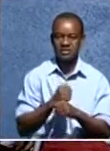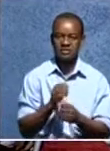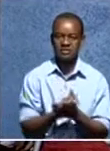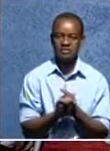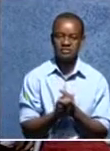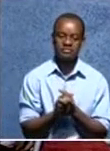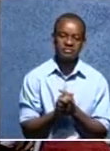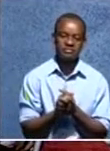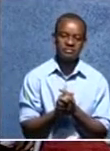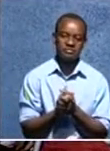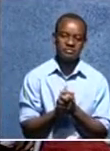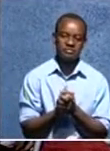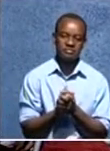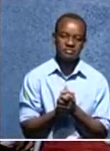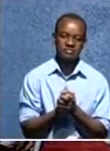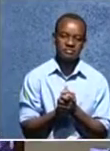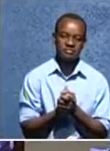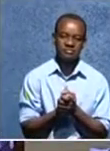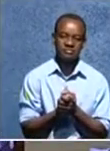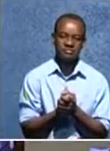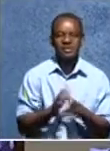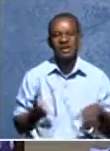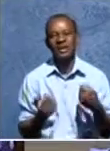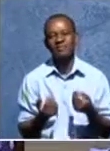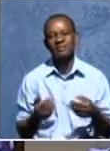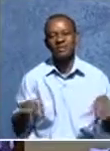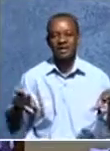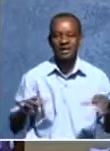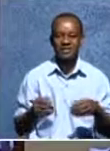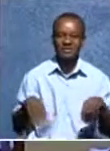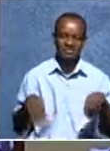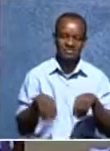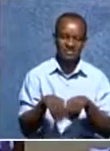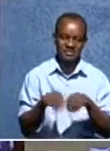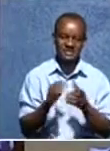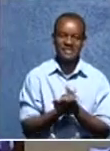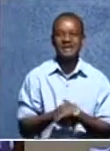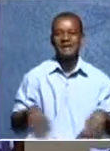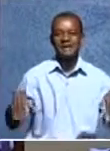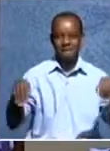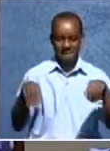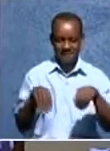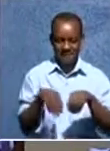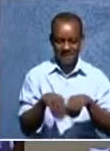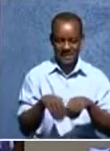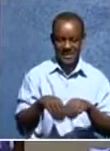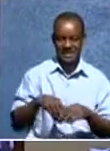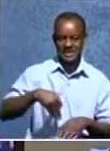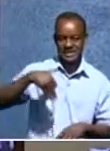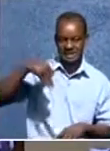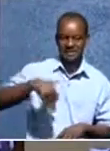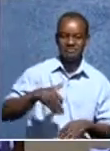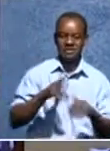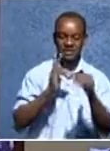place to make sure that all stakeholders get together to best represent Namibia tourism as one integrated entity?